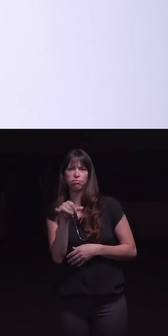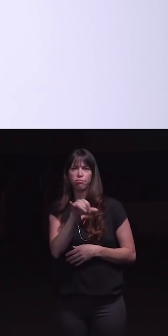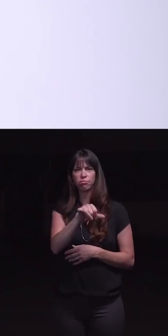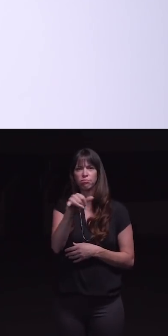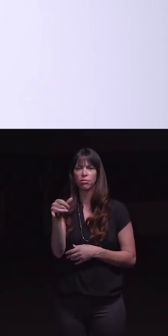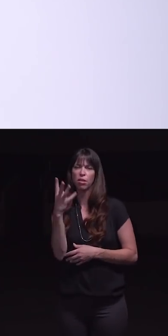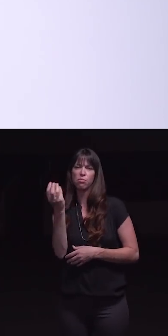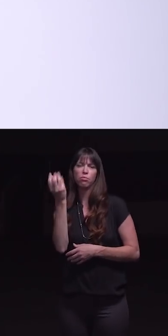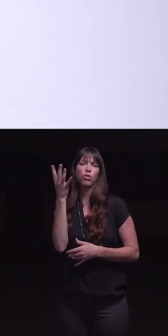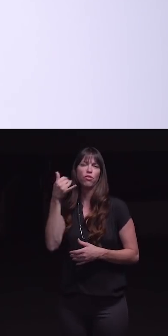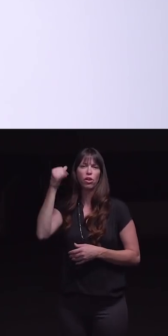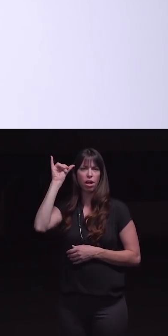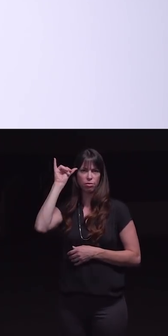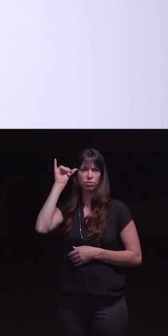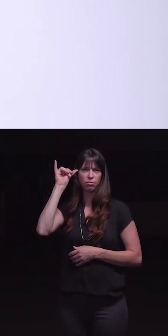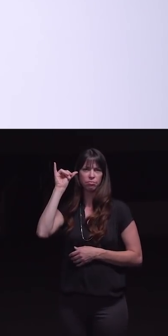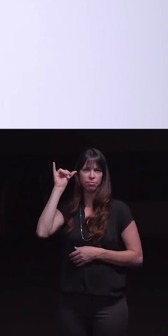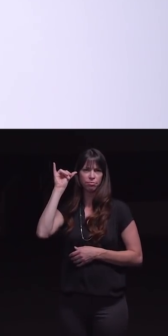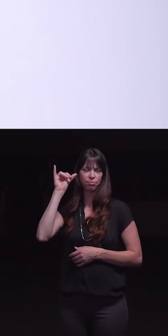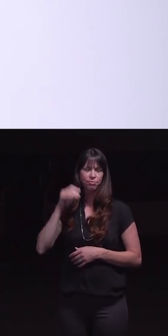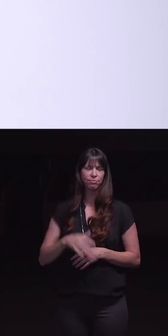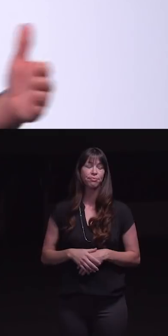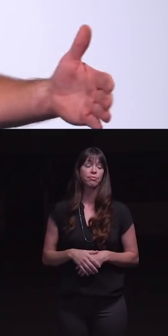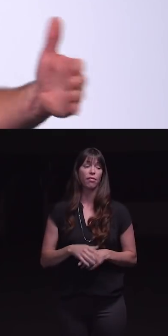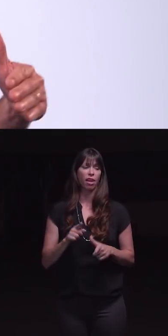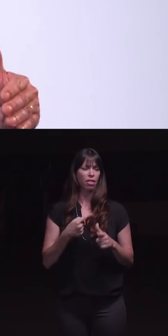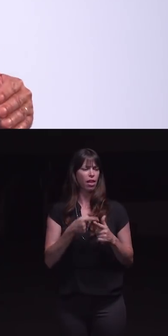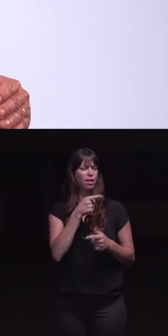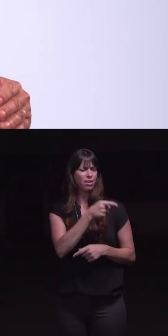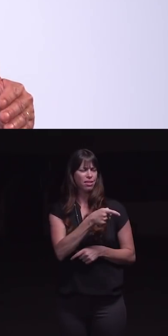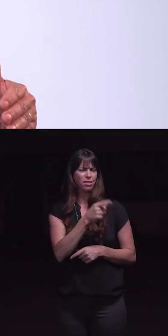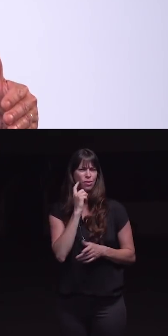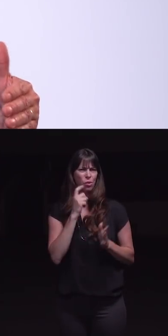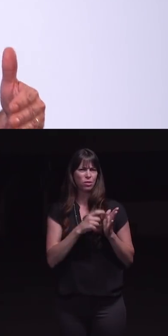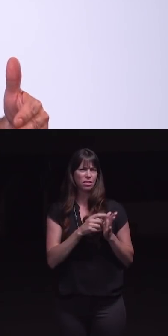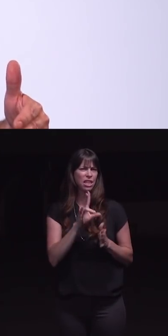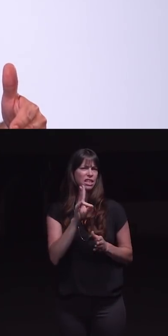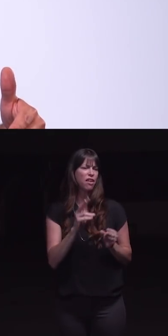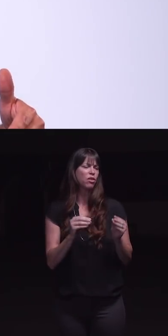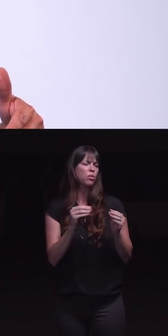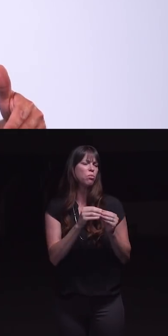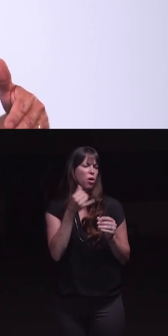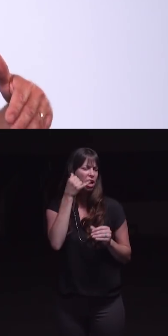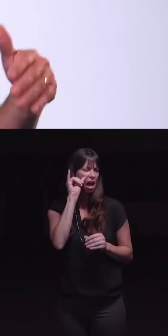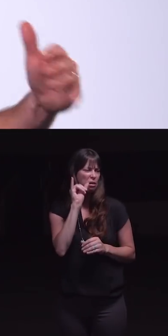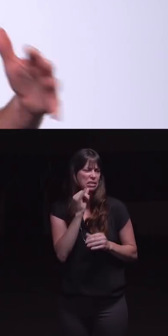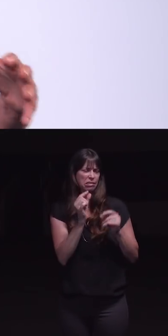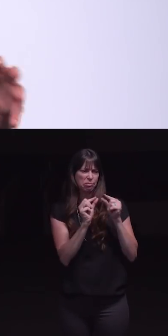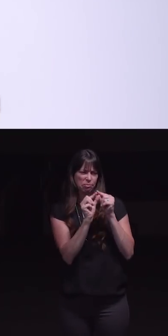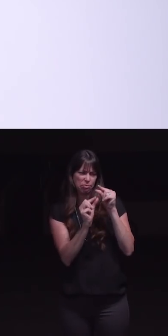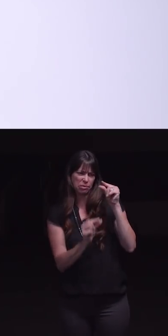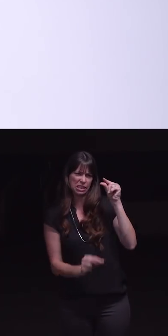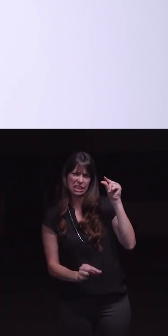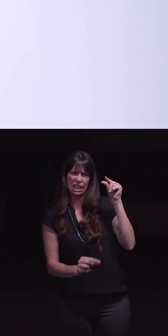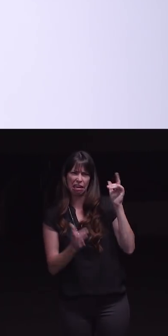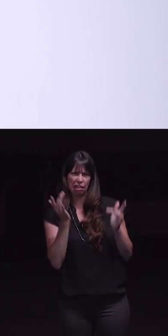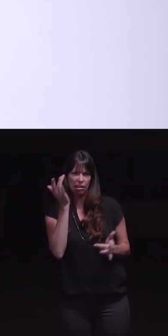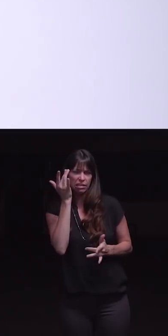sleek, beautiful cows. And right behind them come these scrawny, nappy